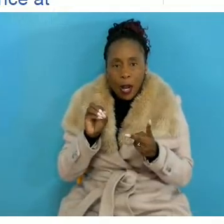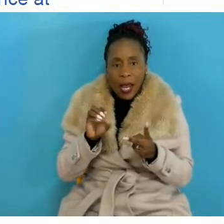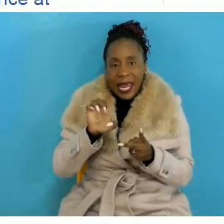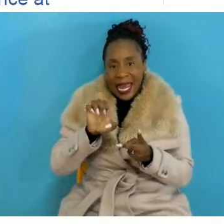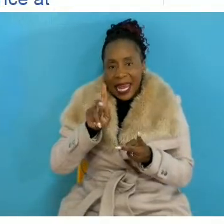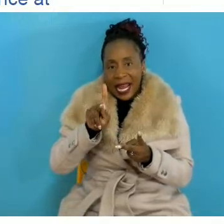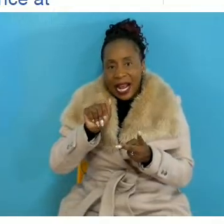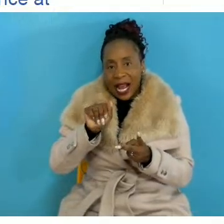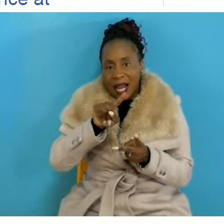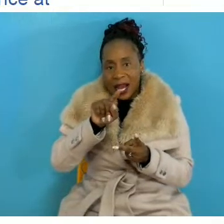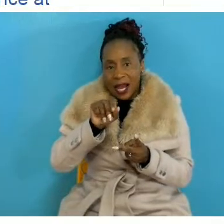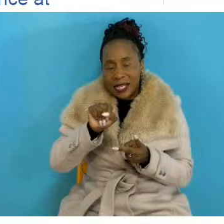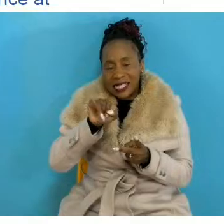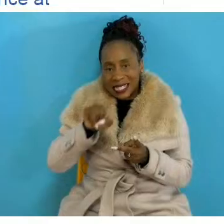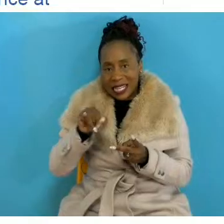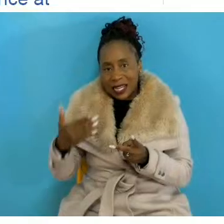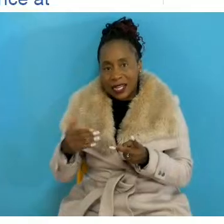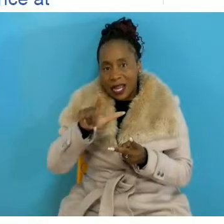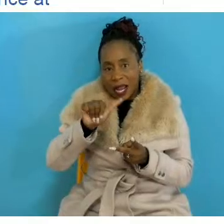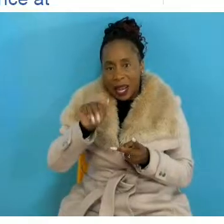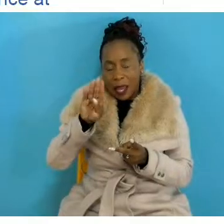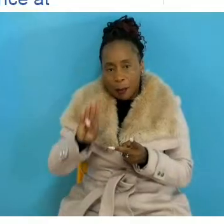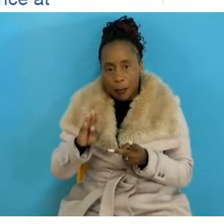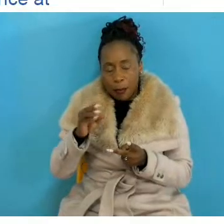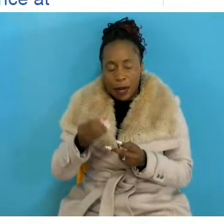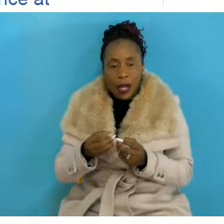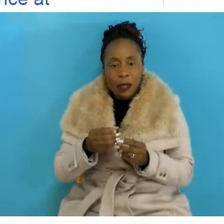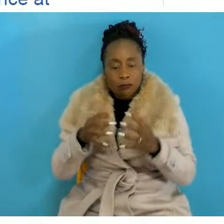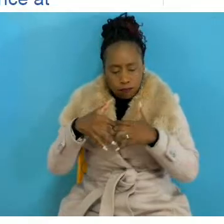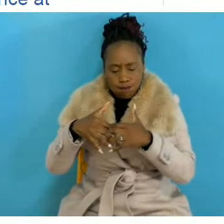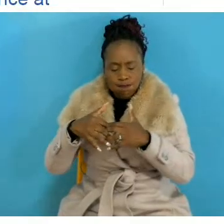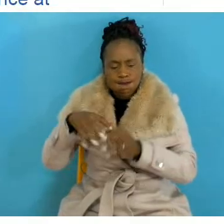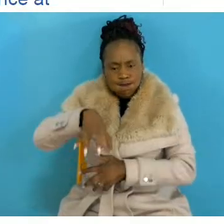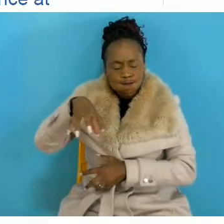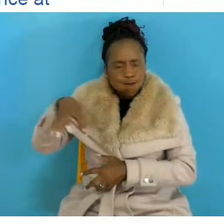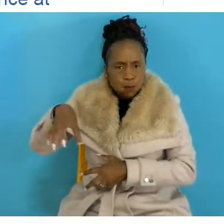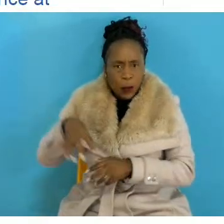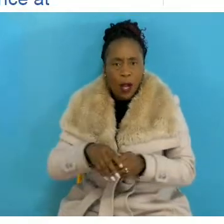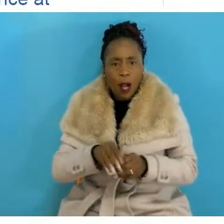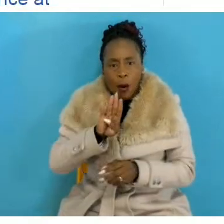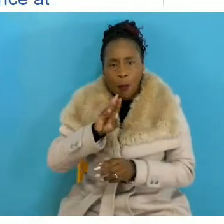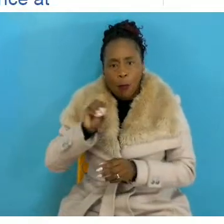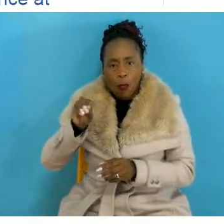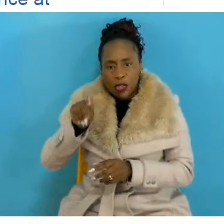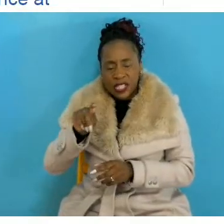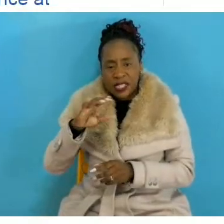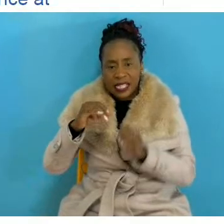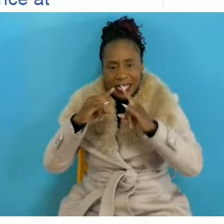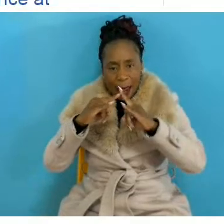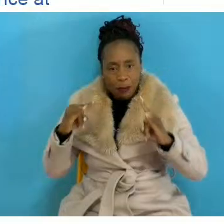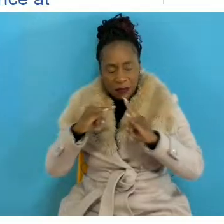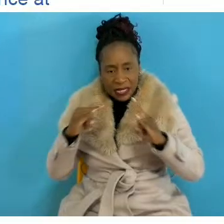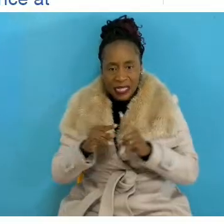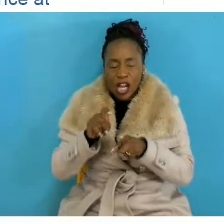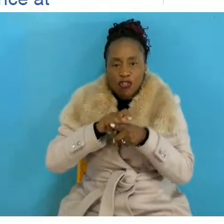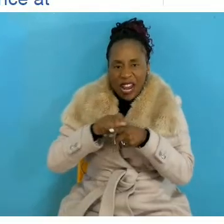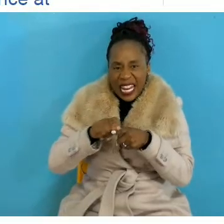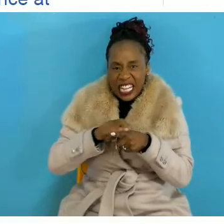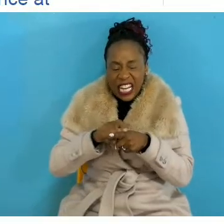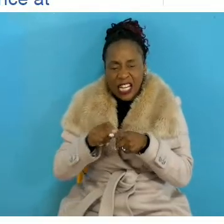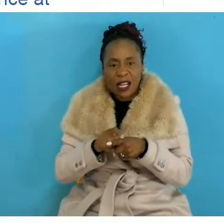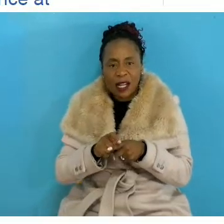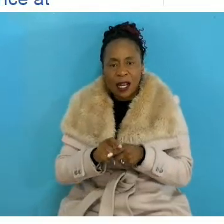lab has hosted boot camps, information sessions, training, pitching sessions,